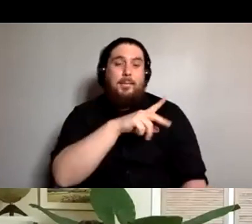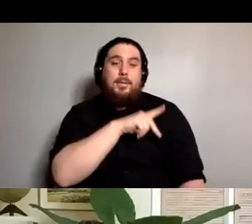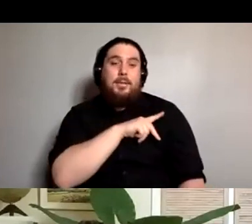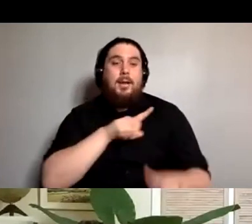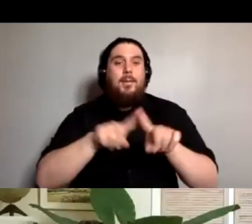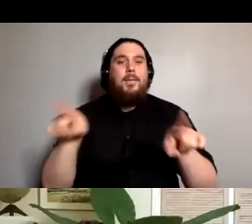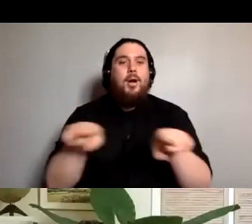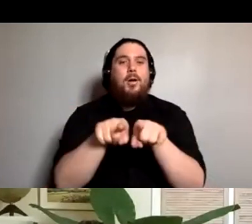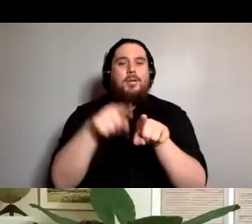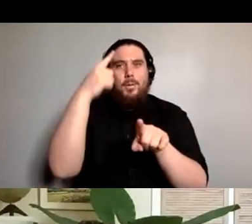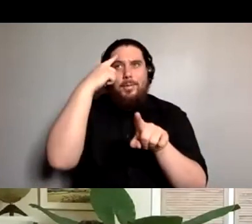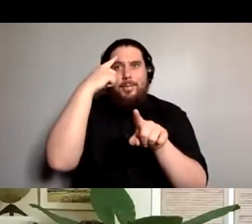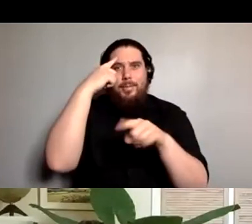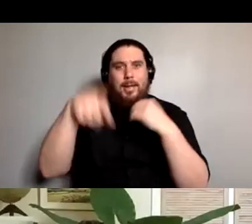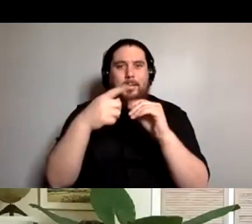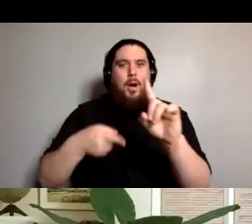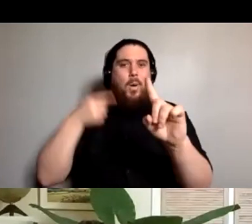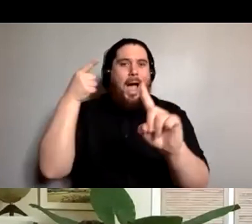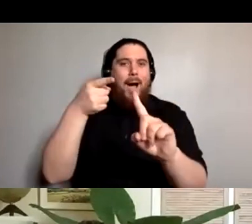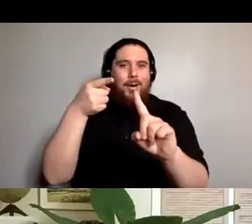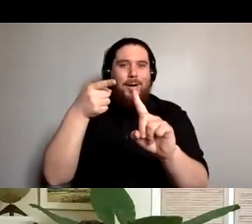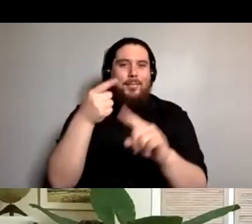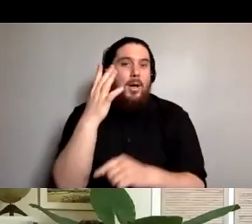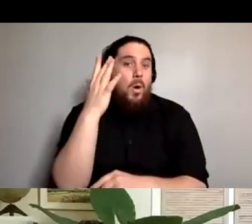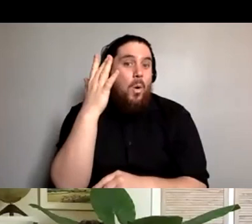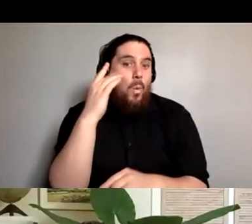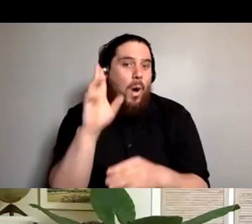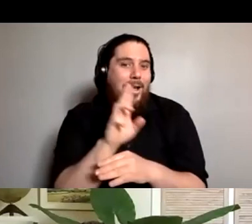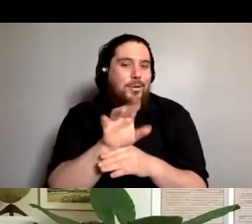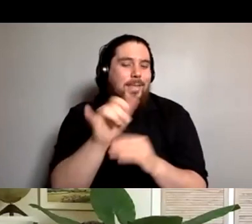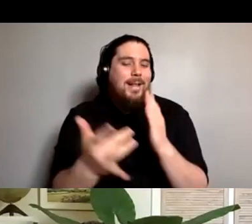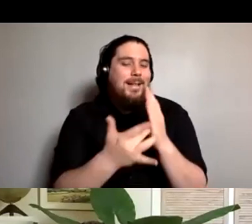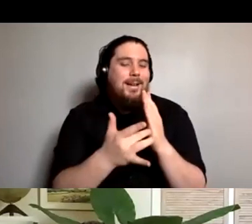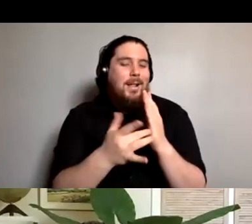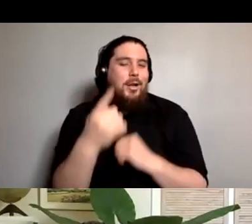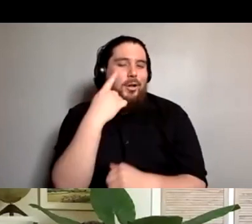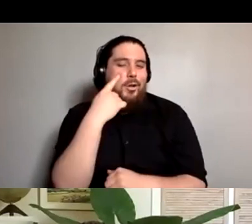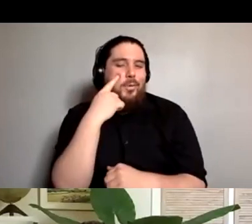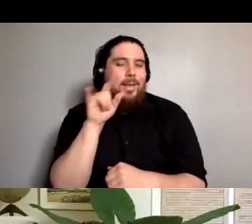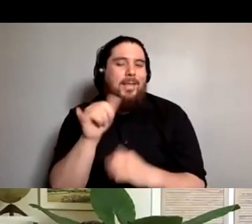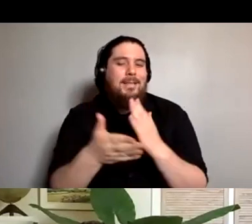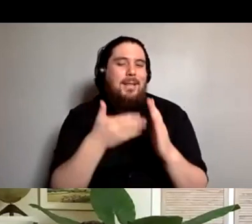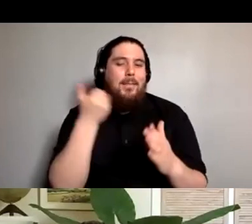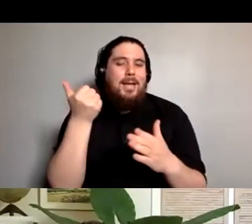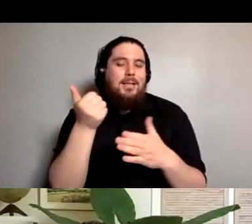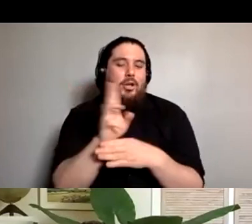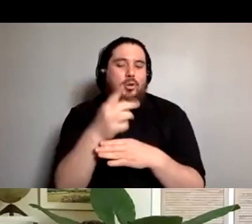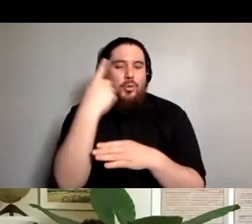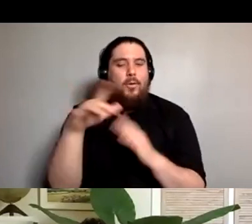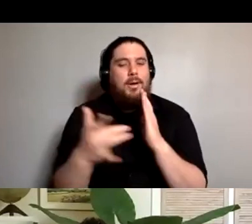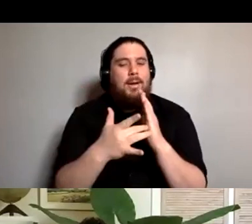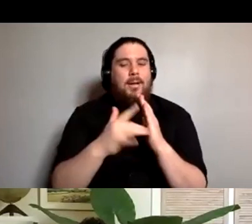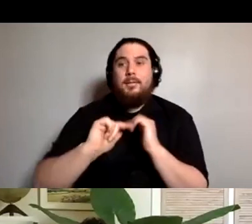outcomes. What are the outcomes? Why are you using that technology? And is that the best use of the technology? Neil, what would you like to